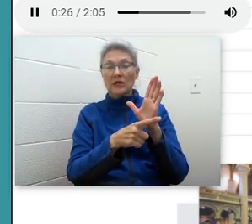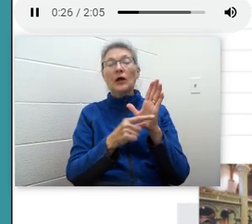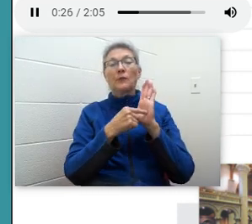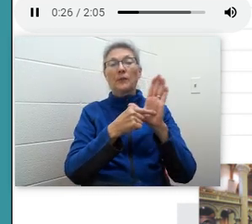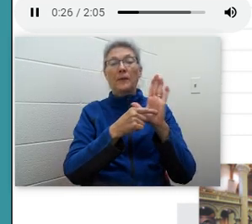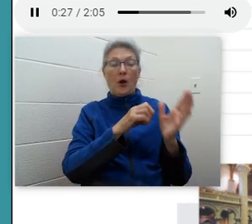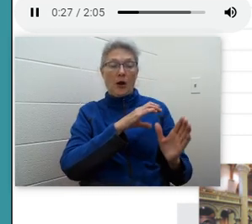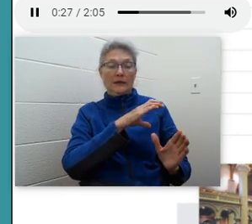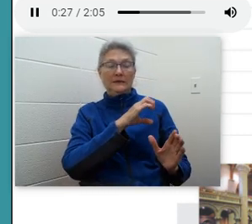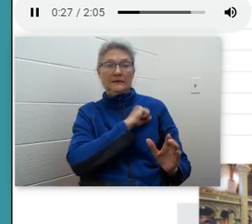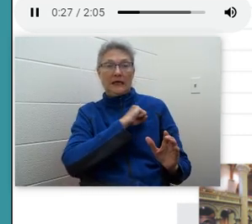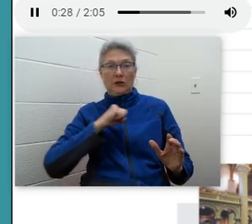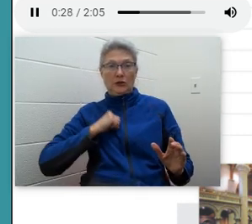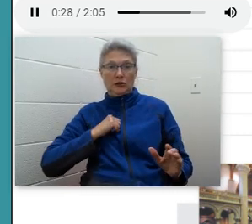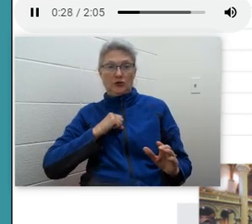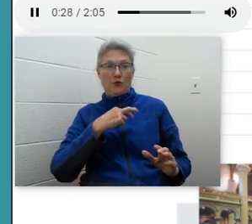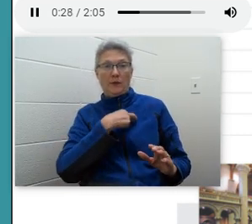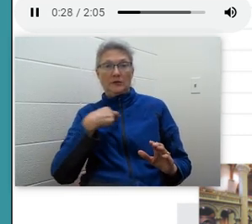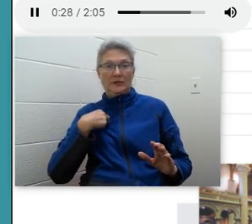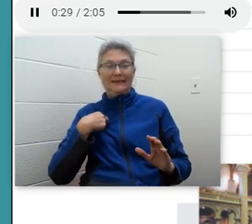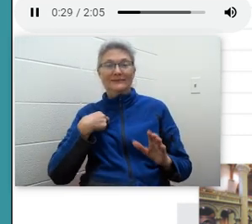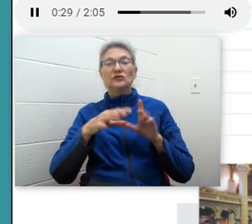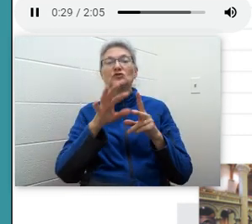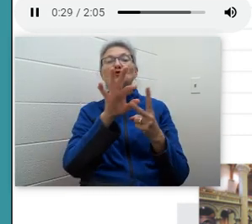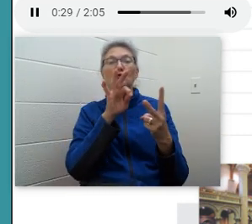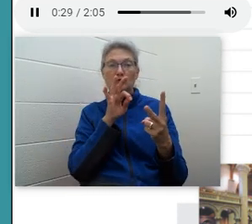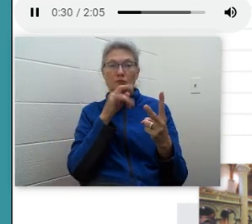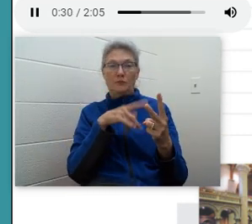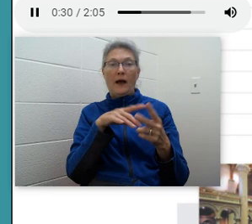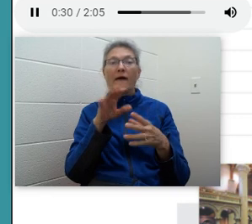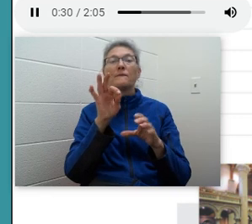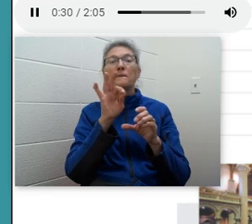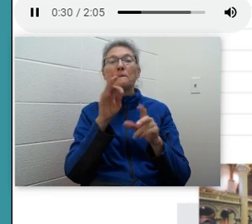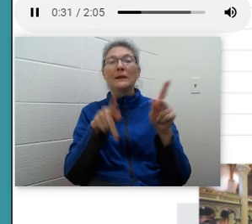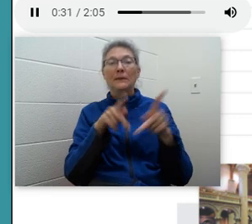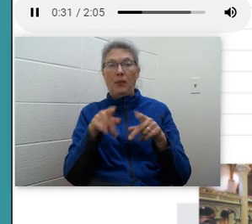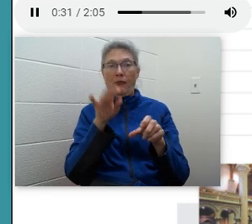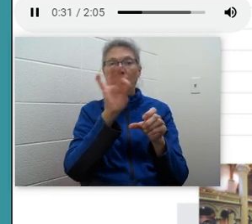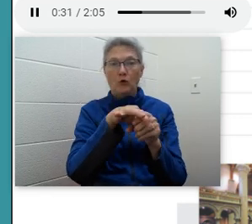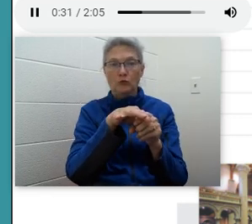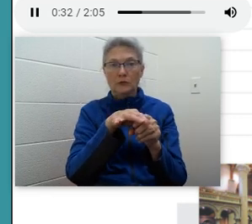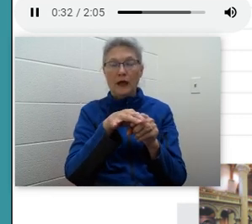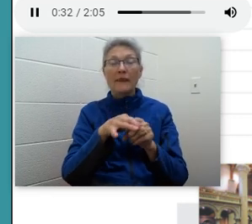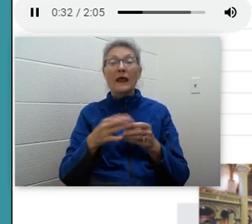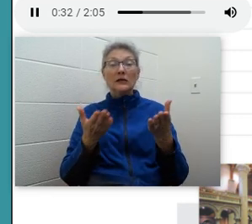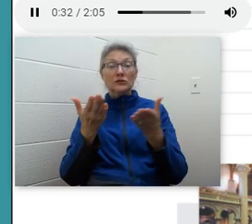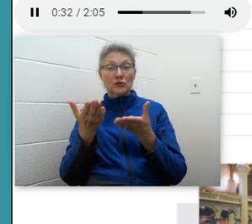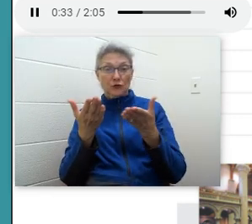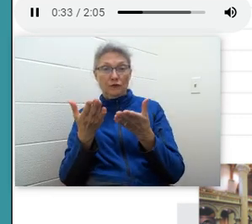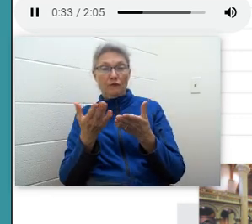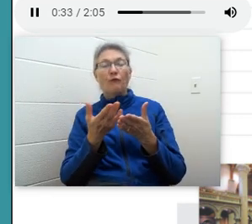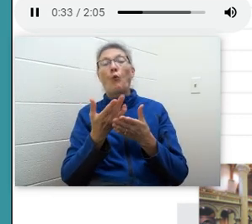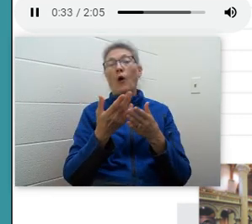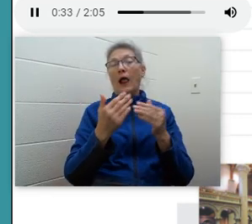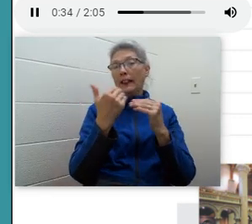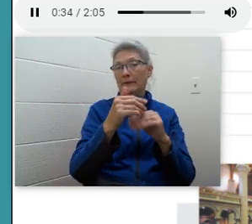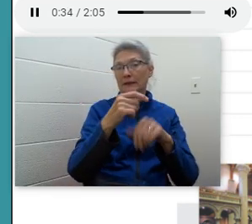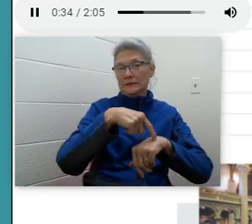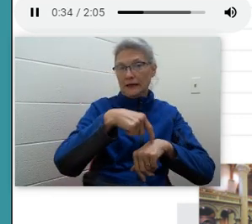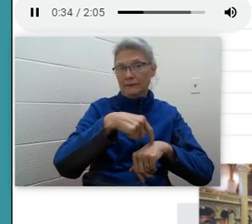elected by voters. These serve for different lengths of time, depending on their state and its constitution.